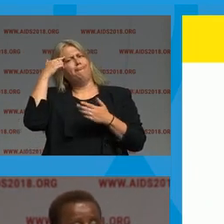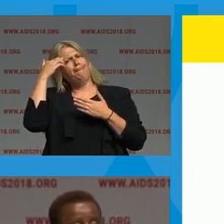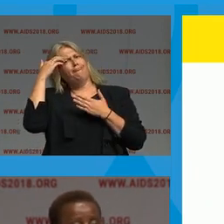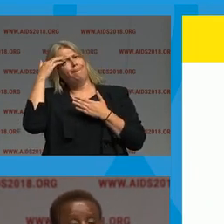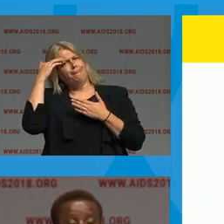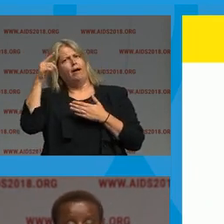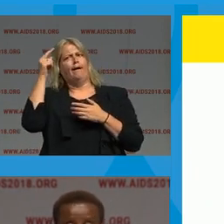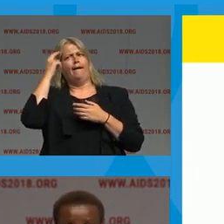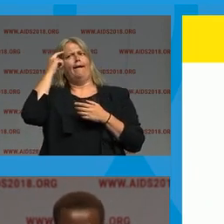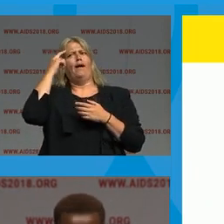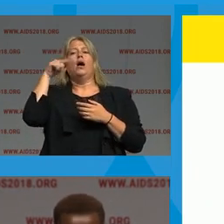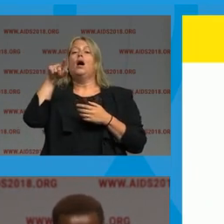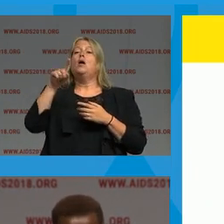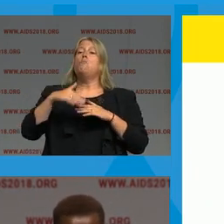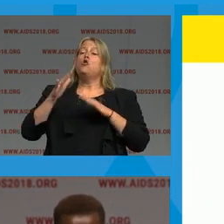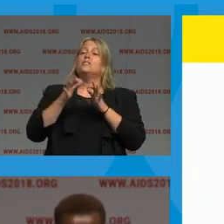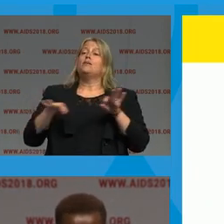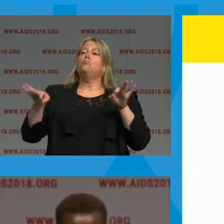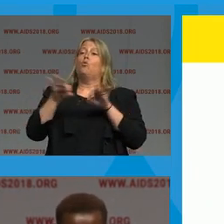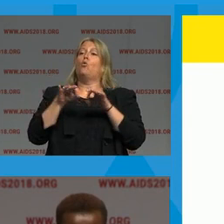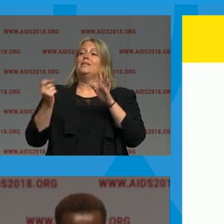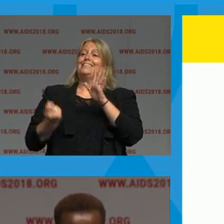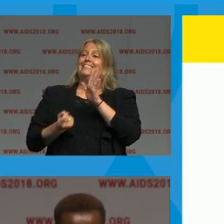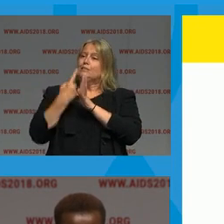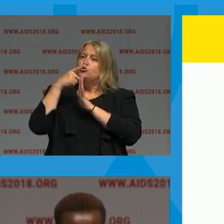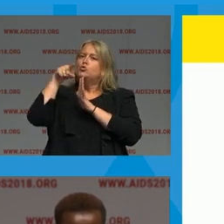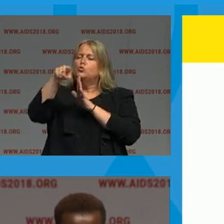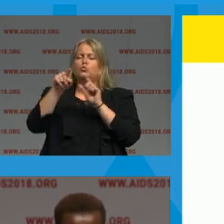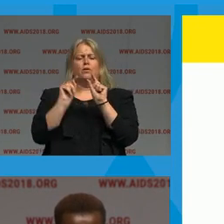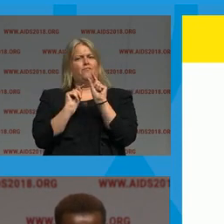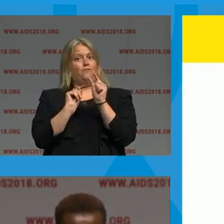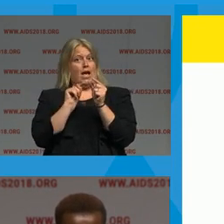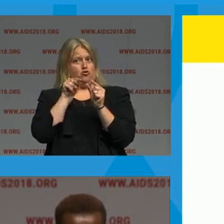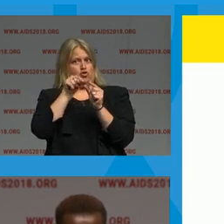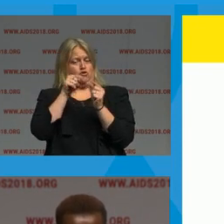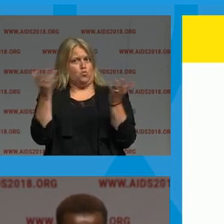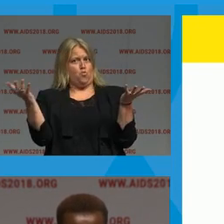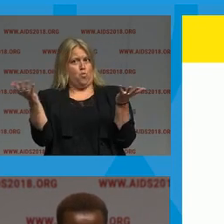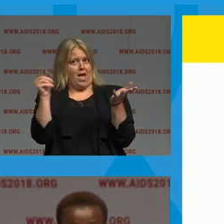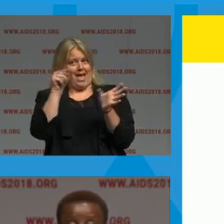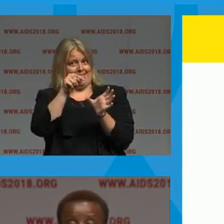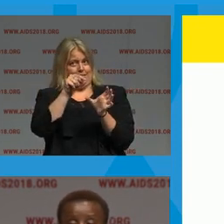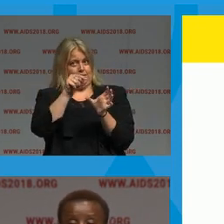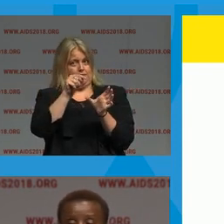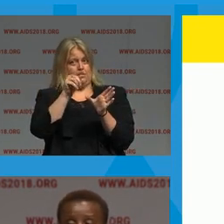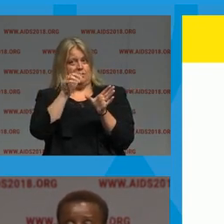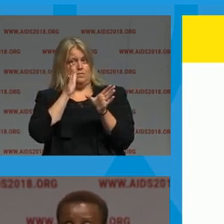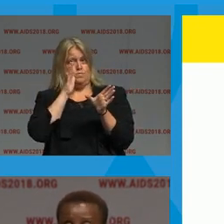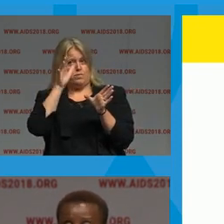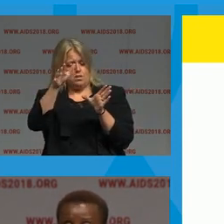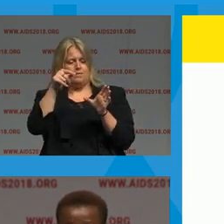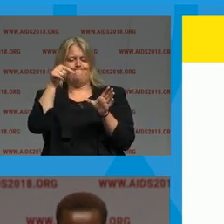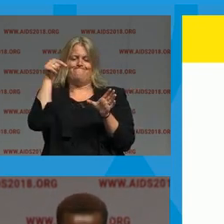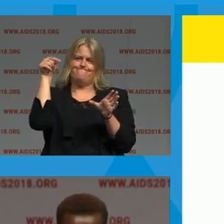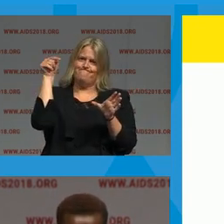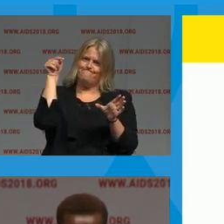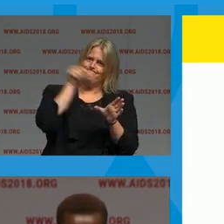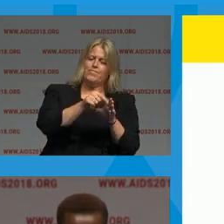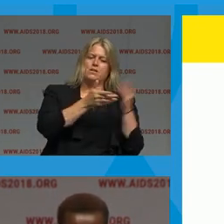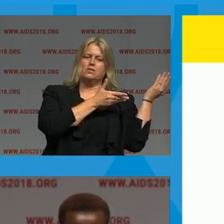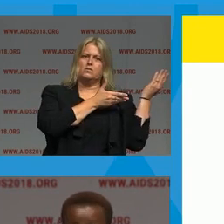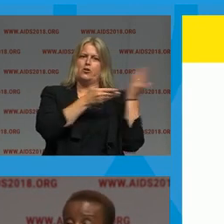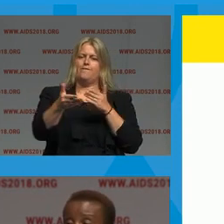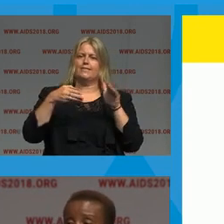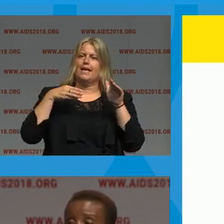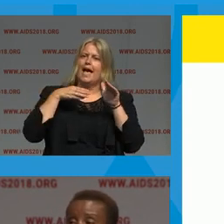issue or factor in differentiation and a differentiated approach is going to be access to services,